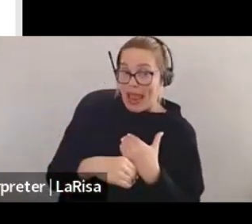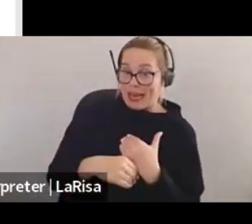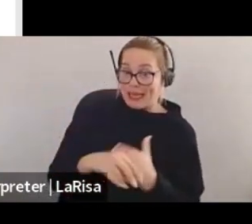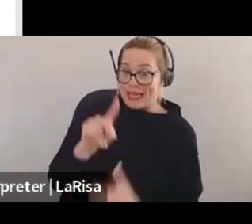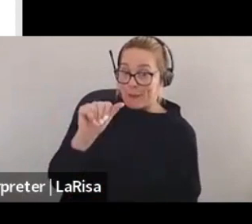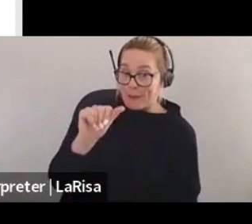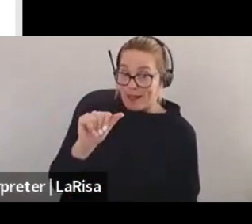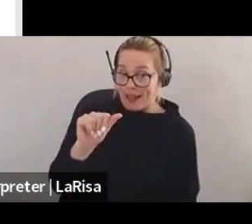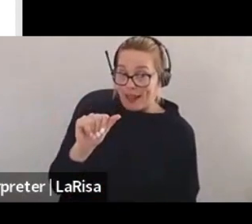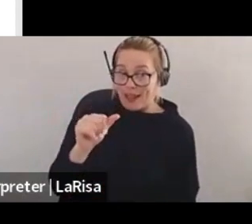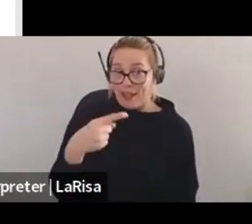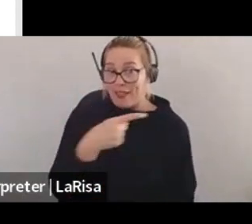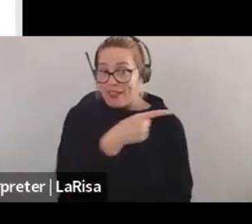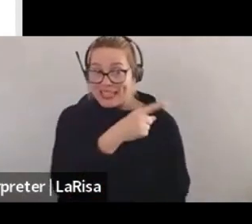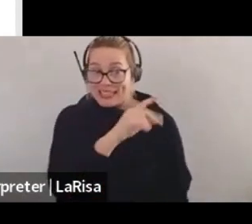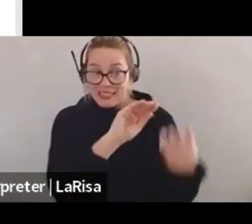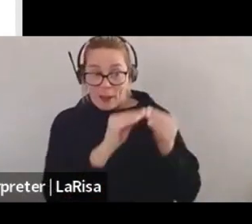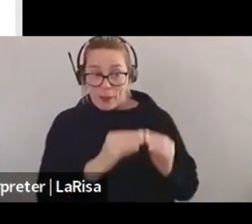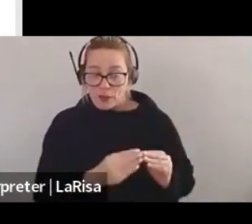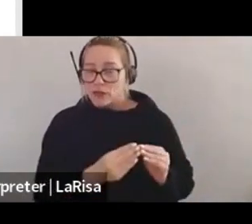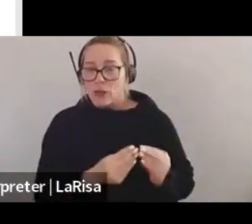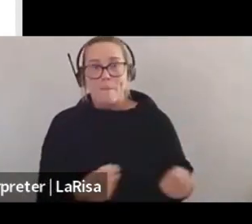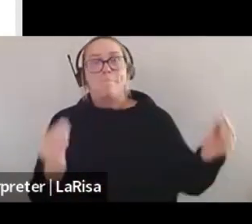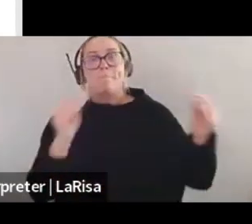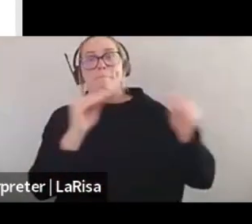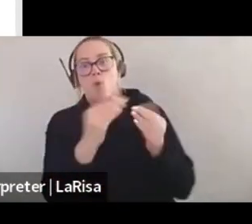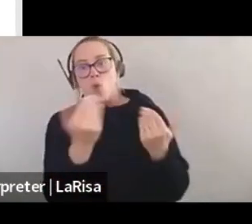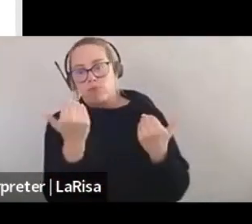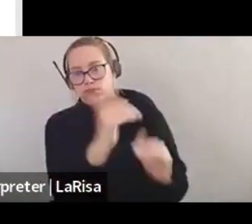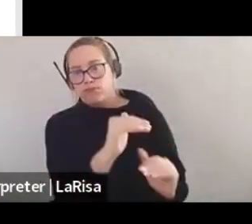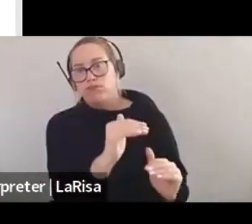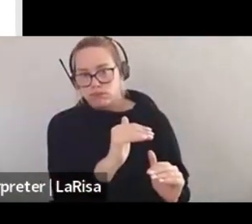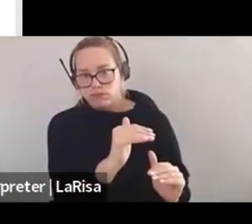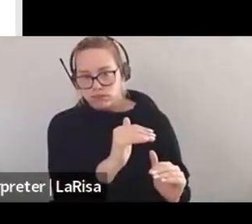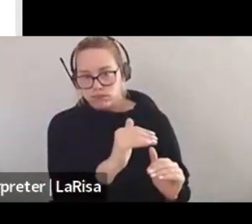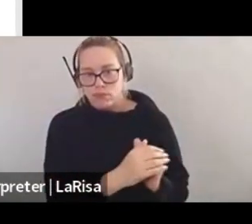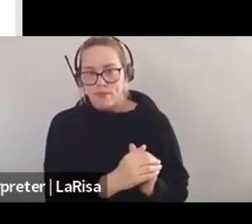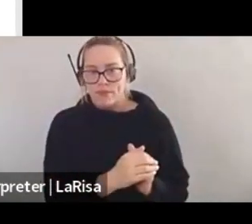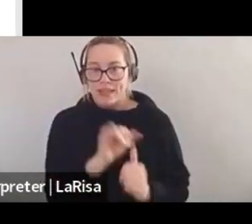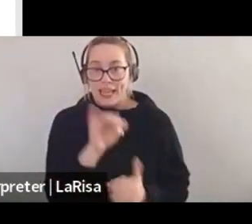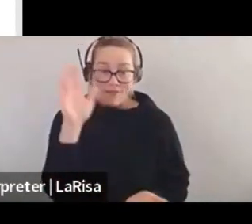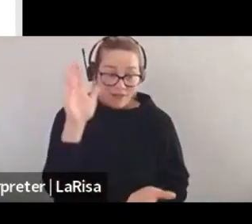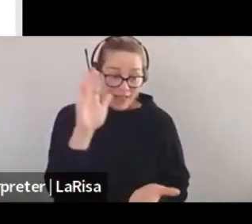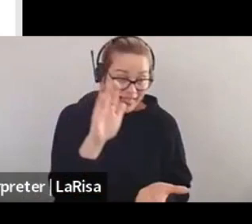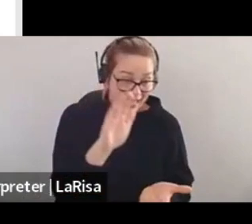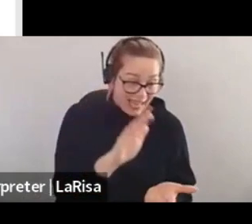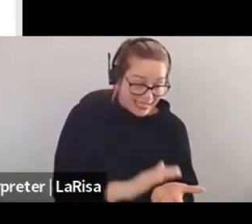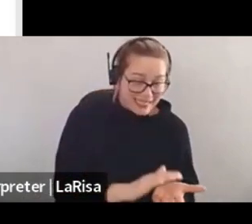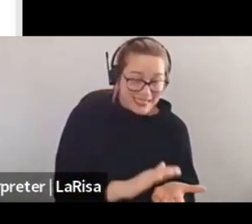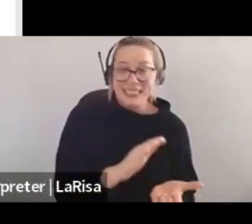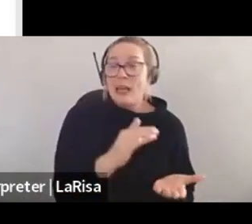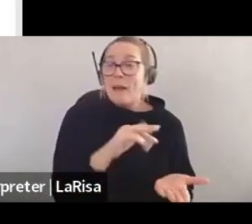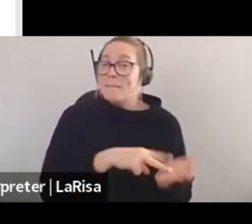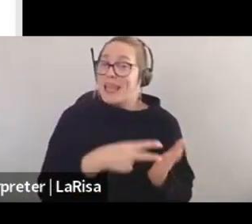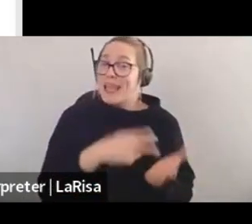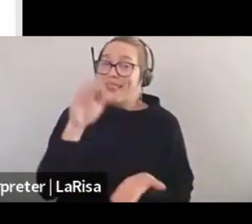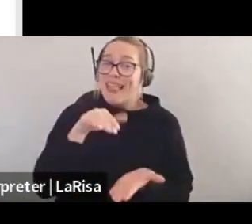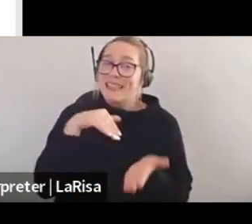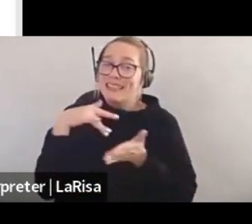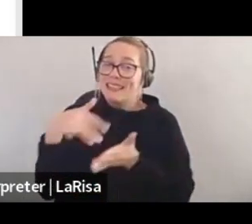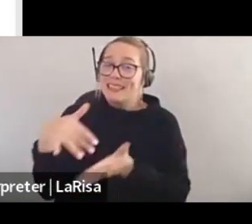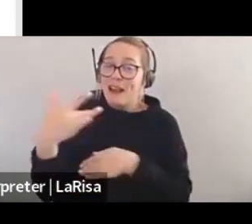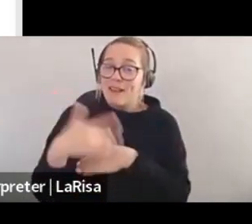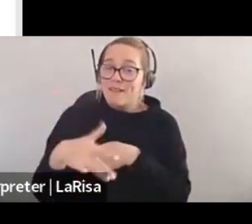when you add the layer of disabilities, these equations are far more